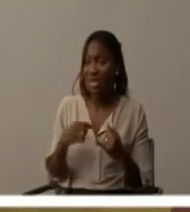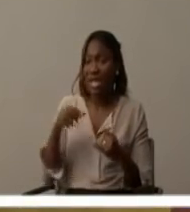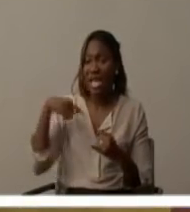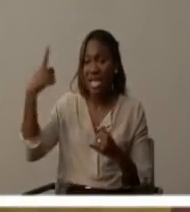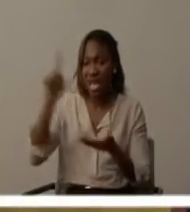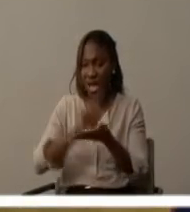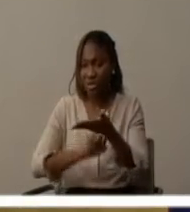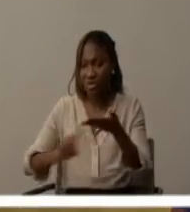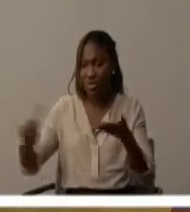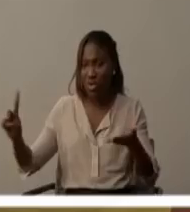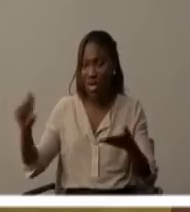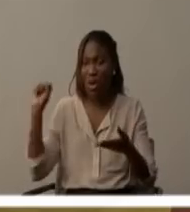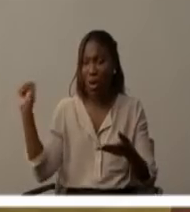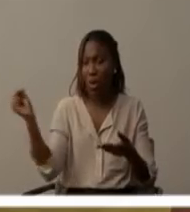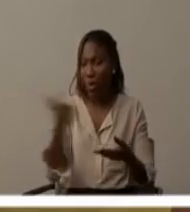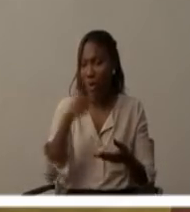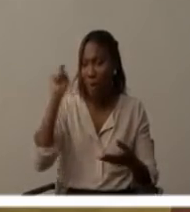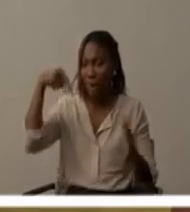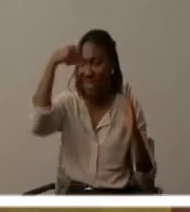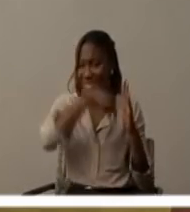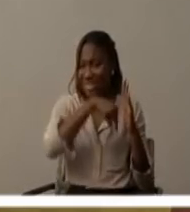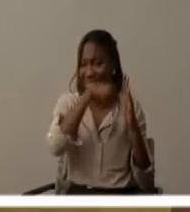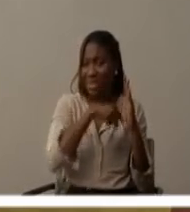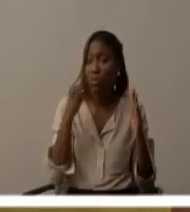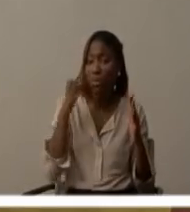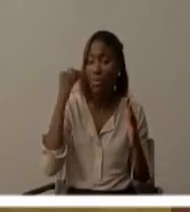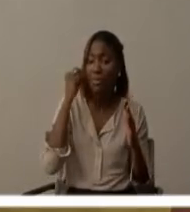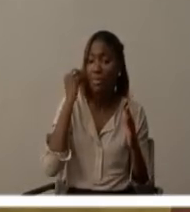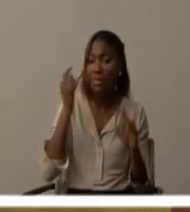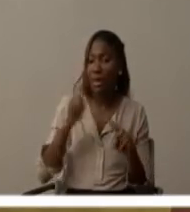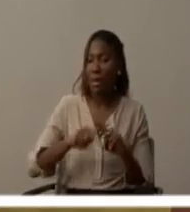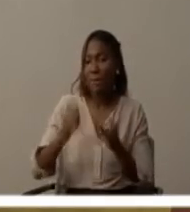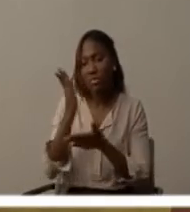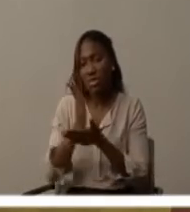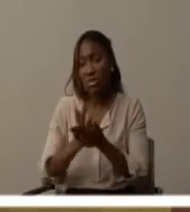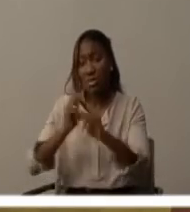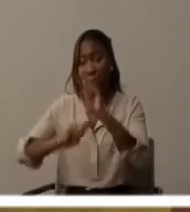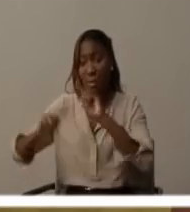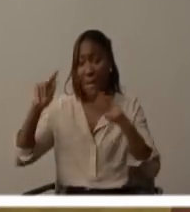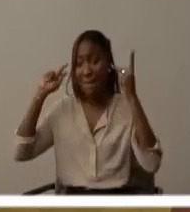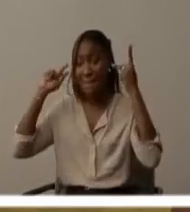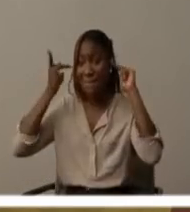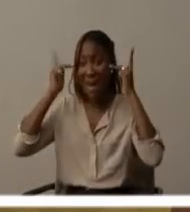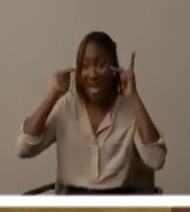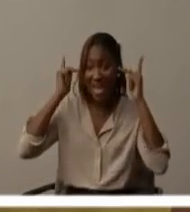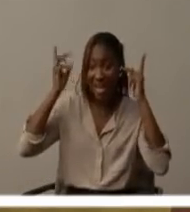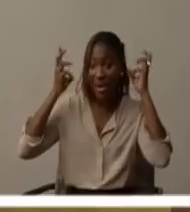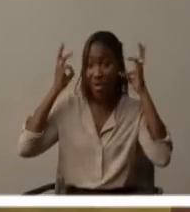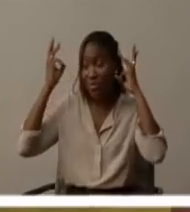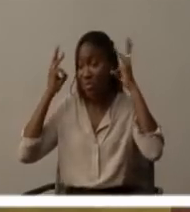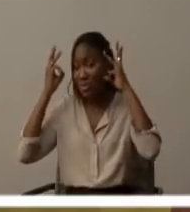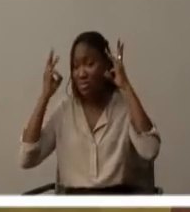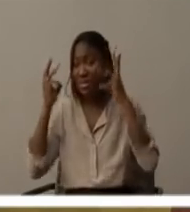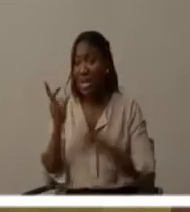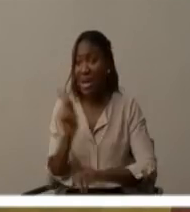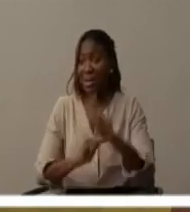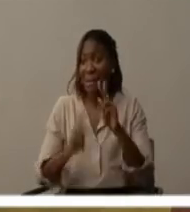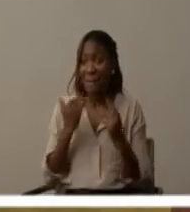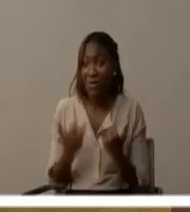country. In the panic that people are experiencing, in all the different ways in which people are